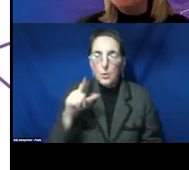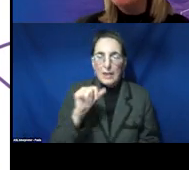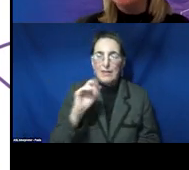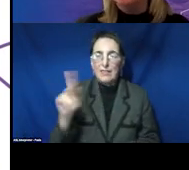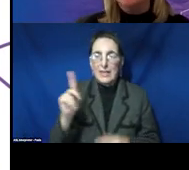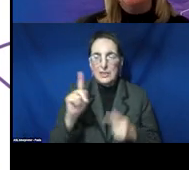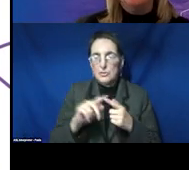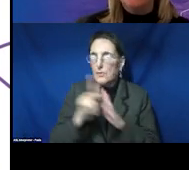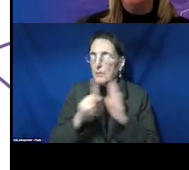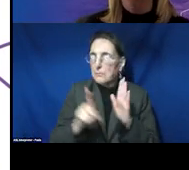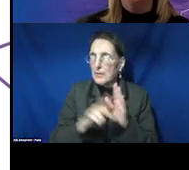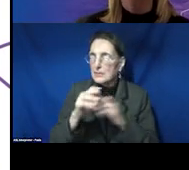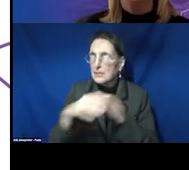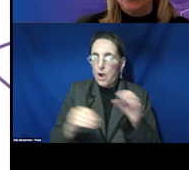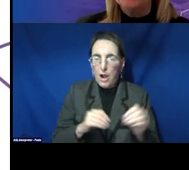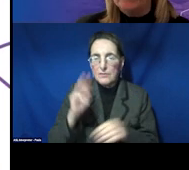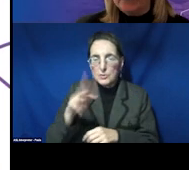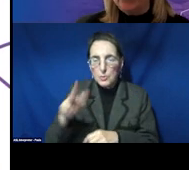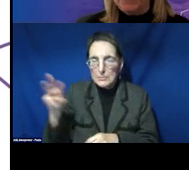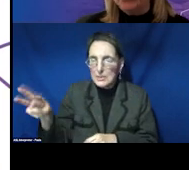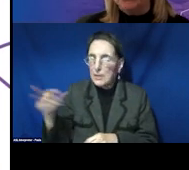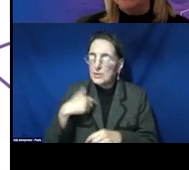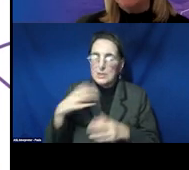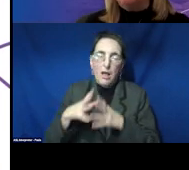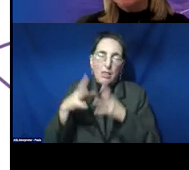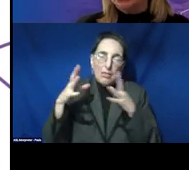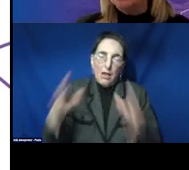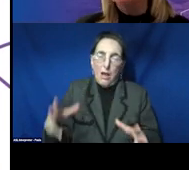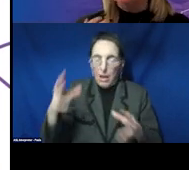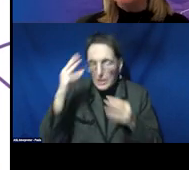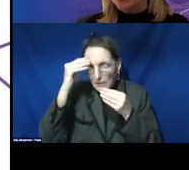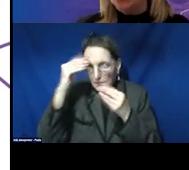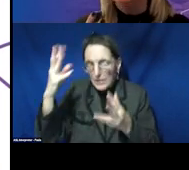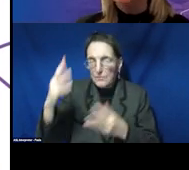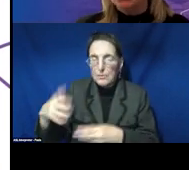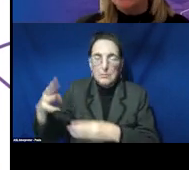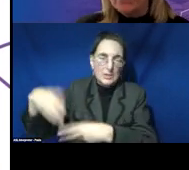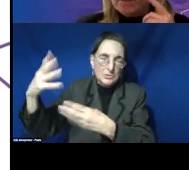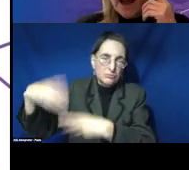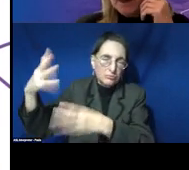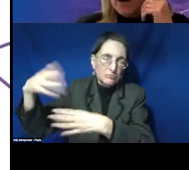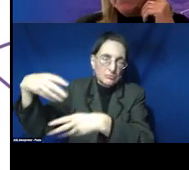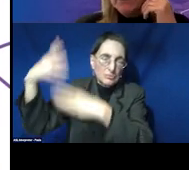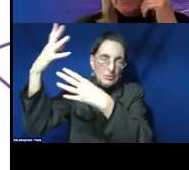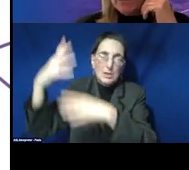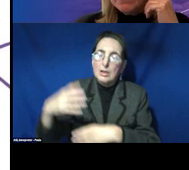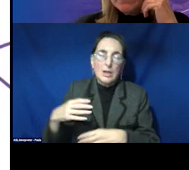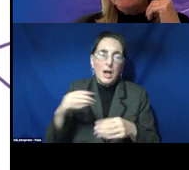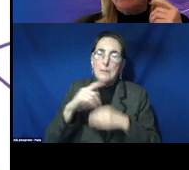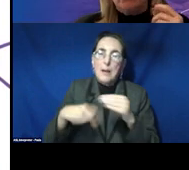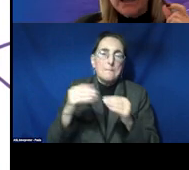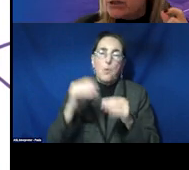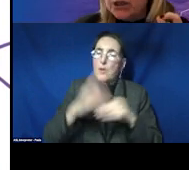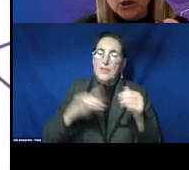Office website that has a wealth of information that goes beyond just the PAP guide